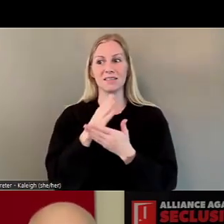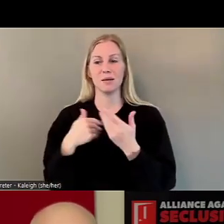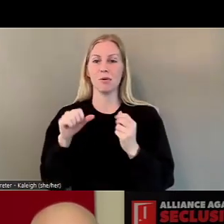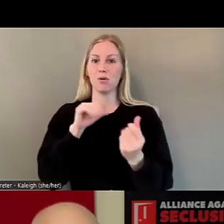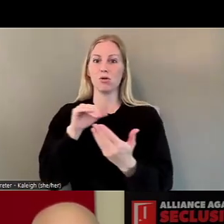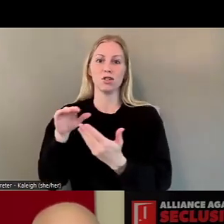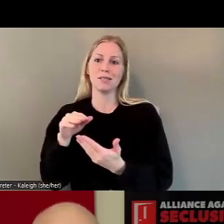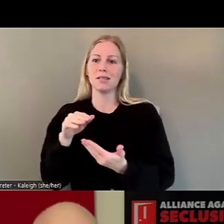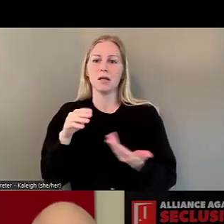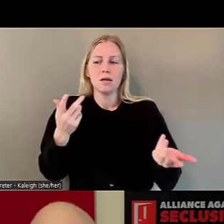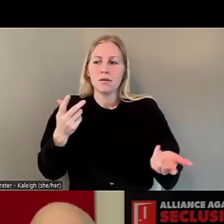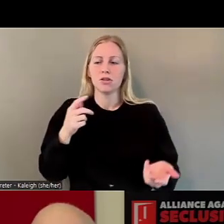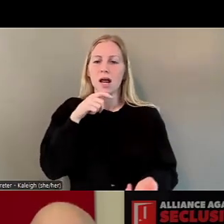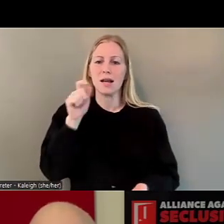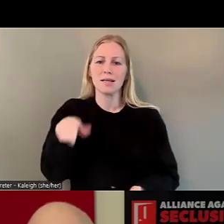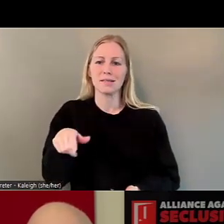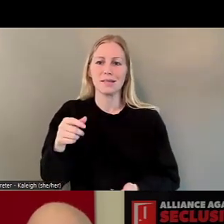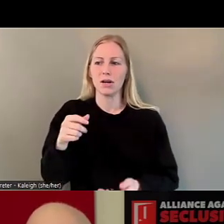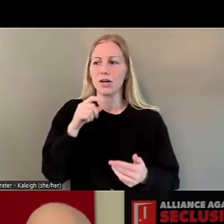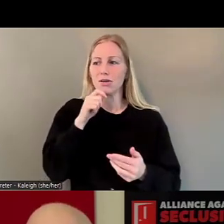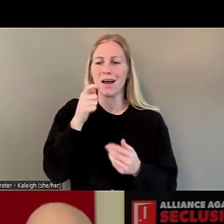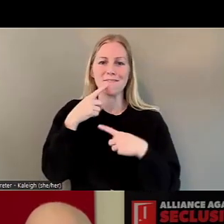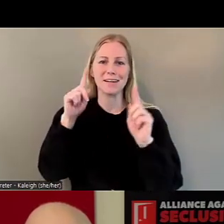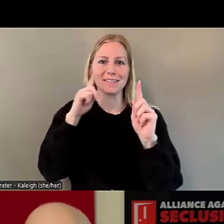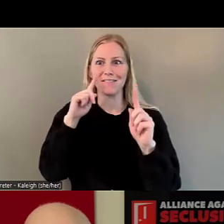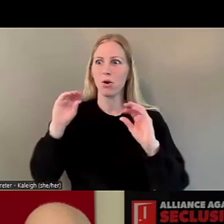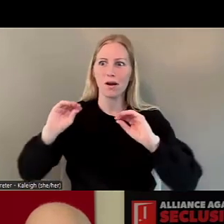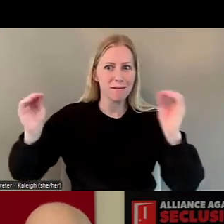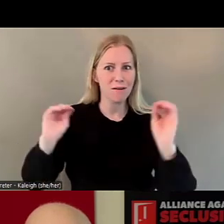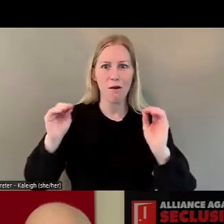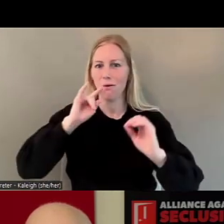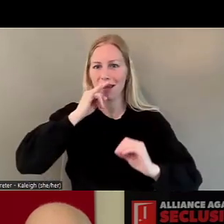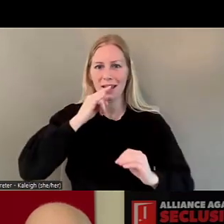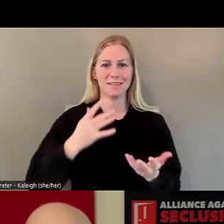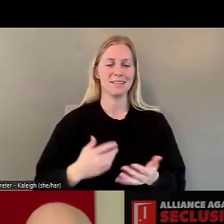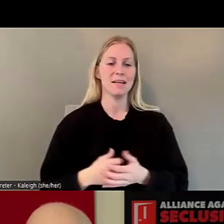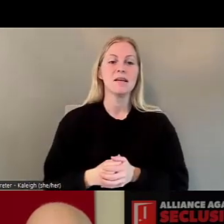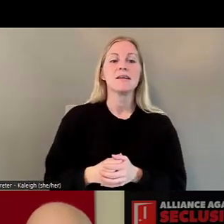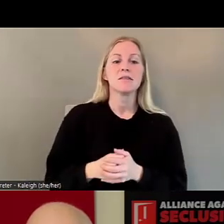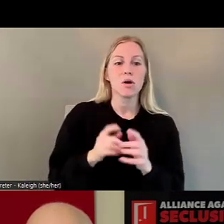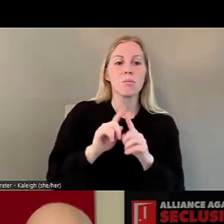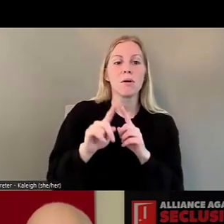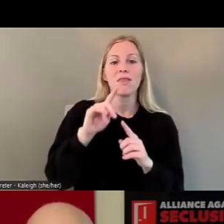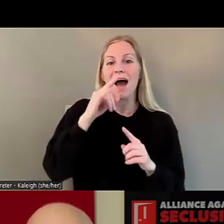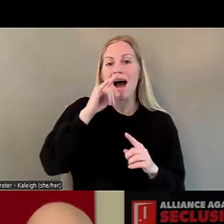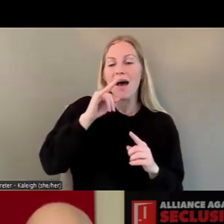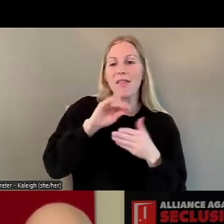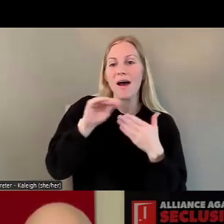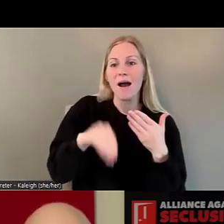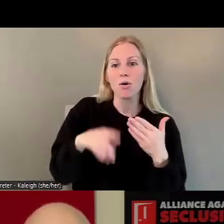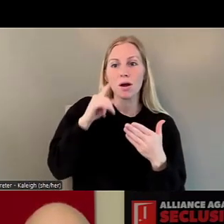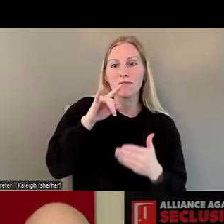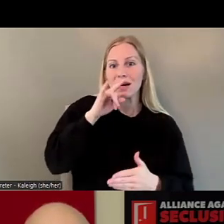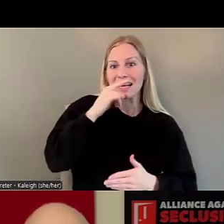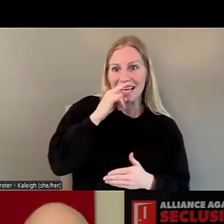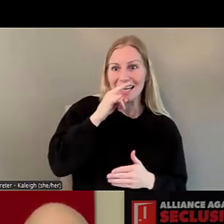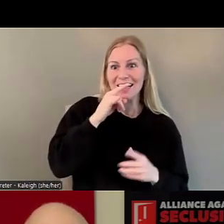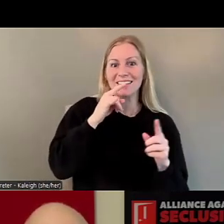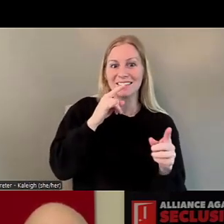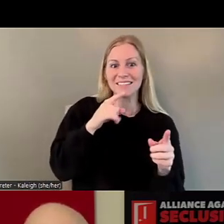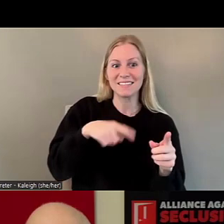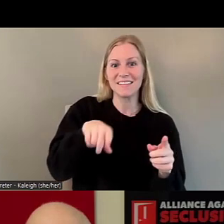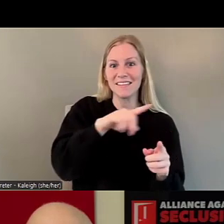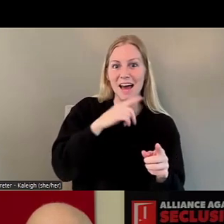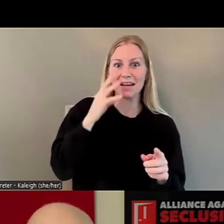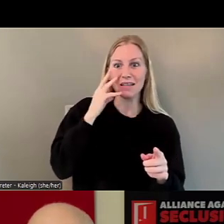with other children as well. But the outcome for the kids that are misunderstood is really dismal. So if